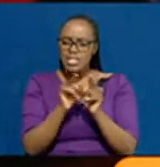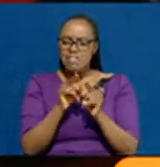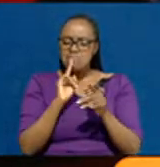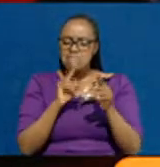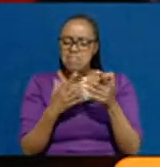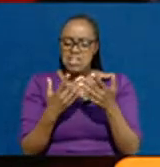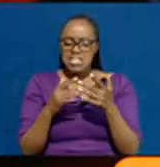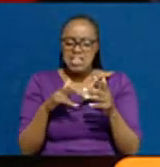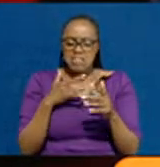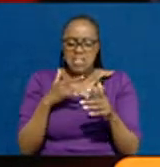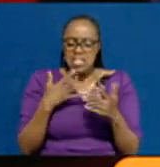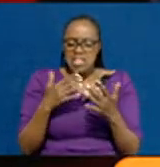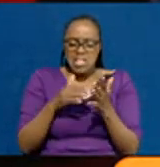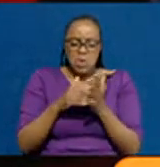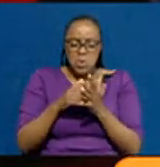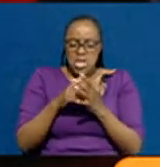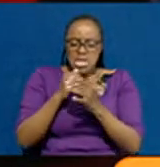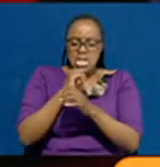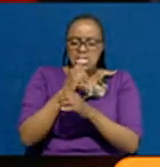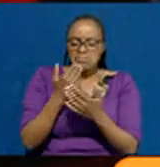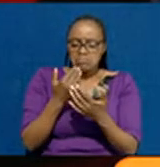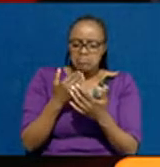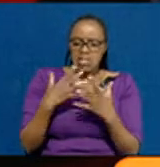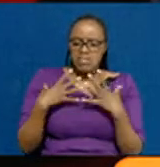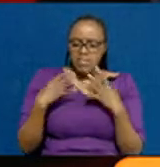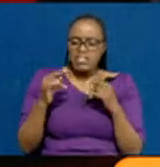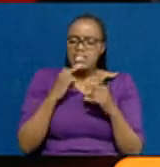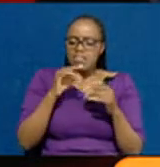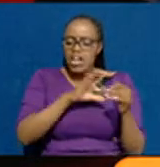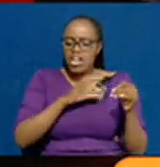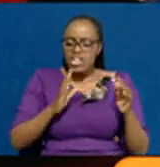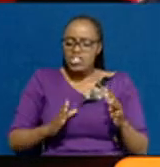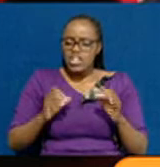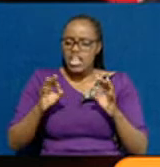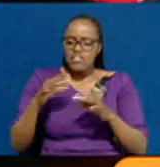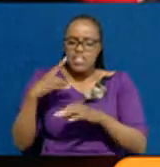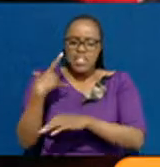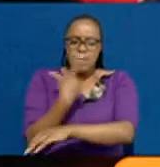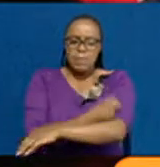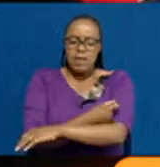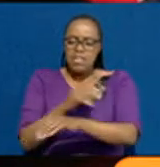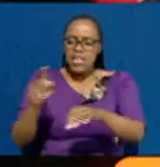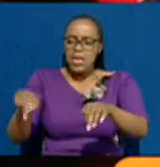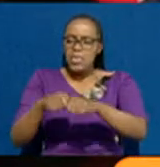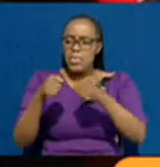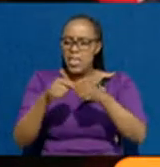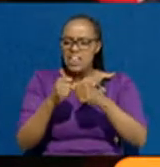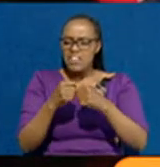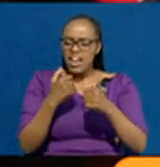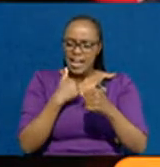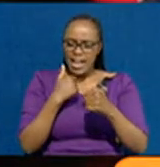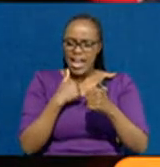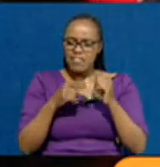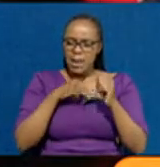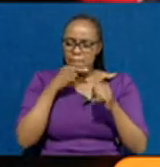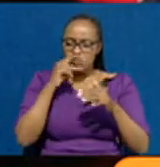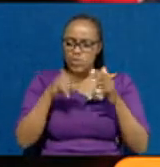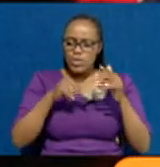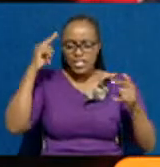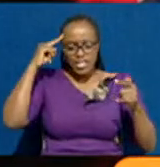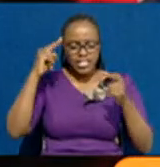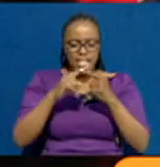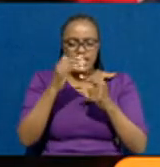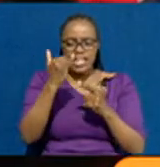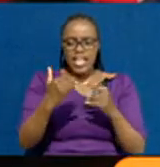attacked because they have weak immunity. Others saying they're Christians, therefore if they pray, they'll be fine. You'd also mentioned that you're now targeting the